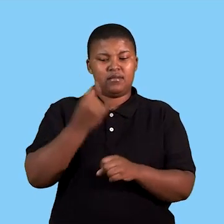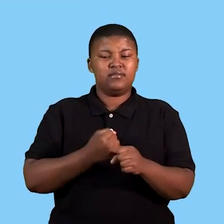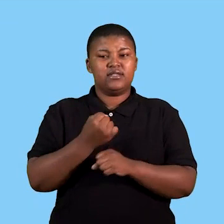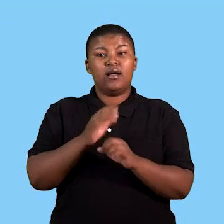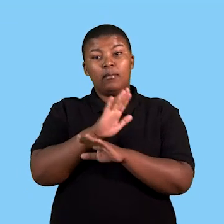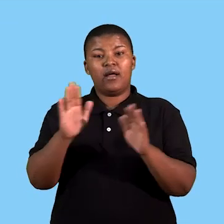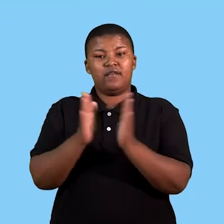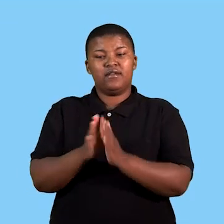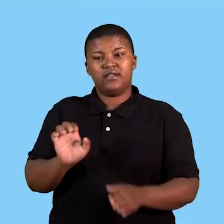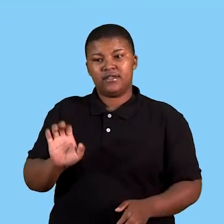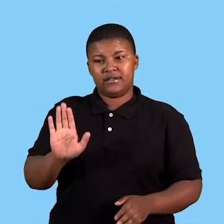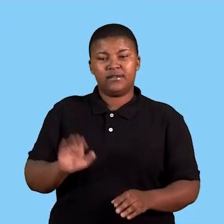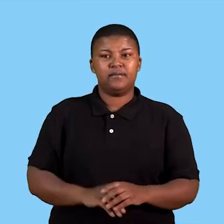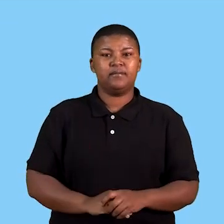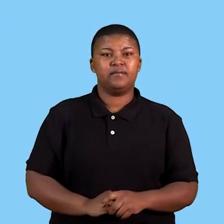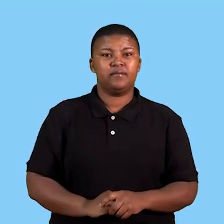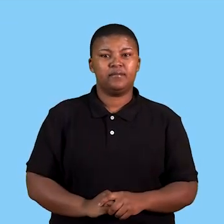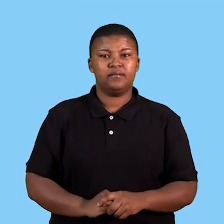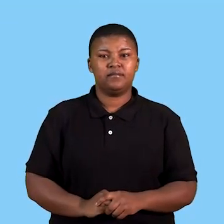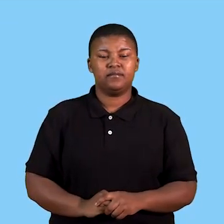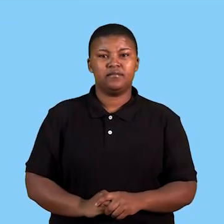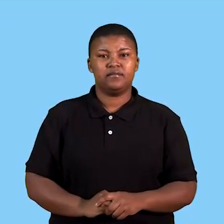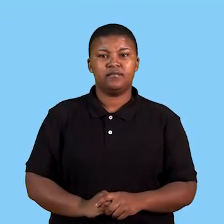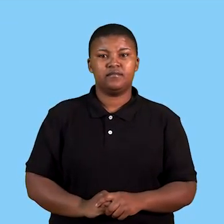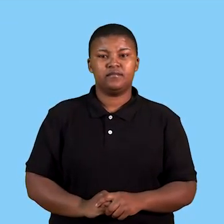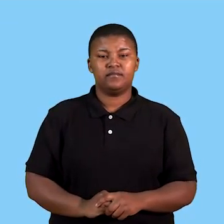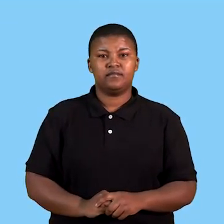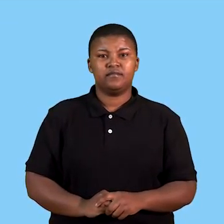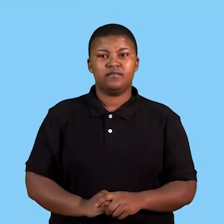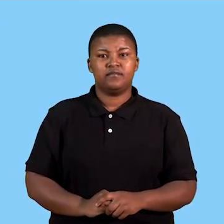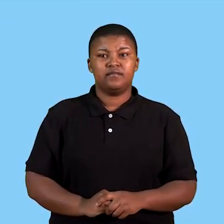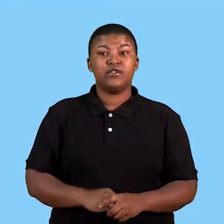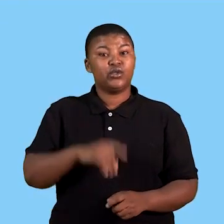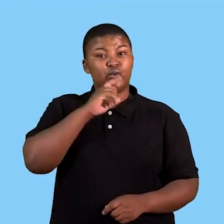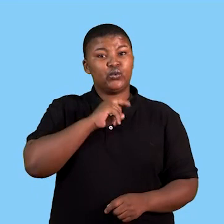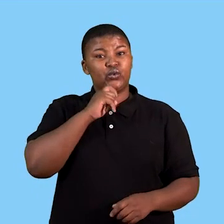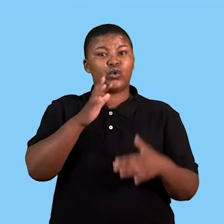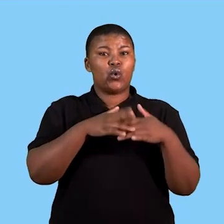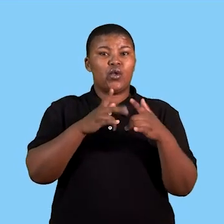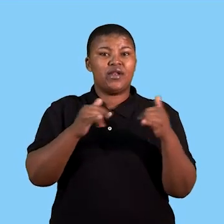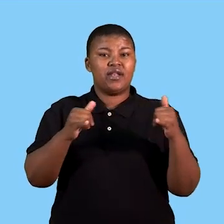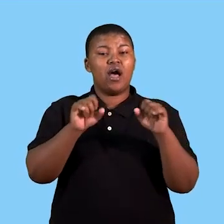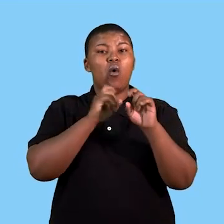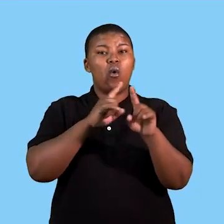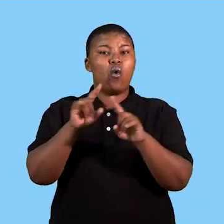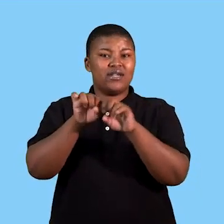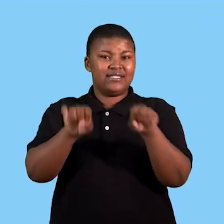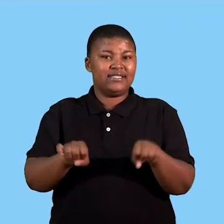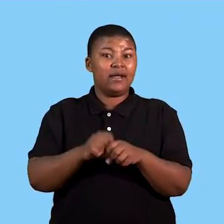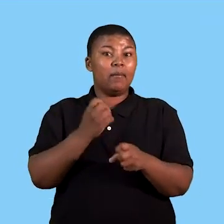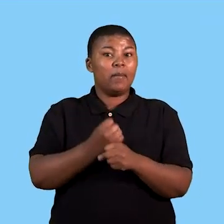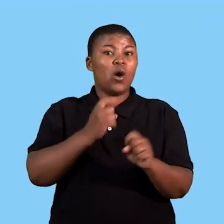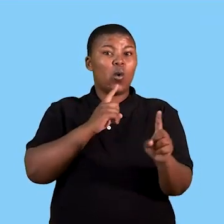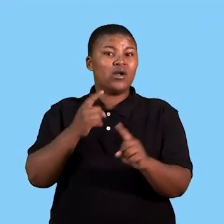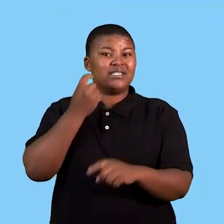that entire sentence at the end of a scenario. She uses an online ordering system to make